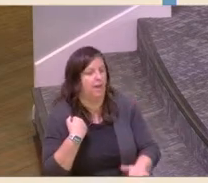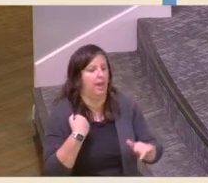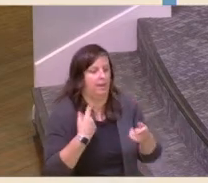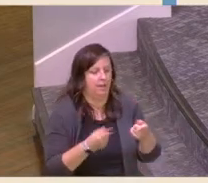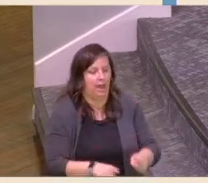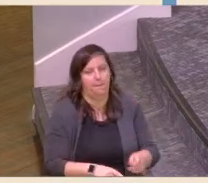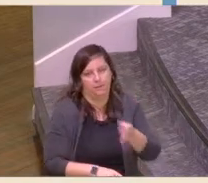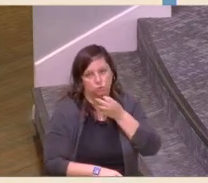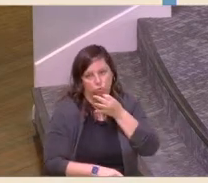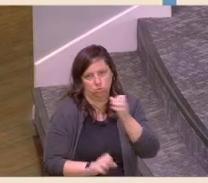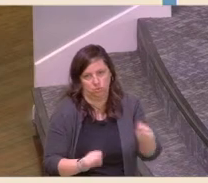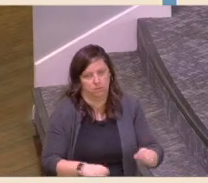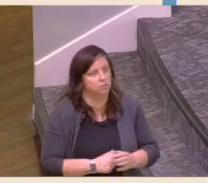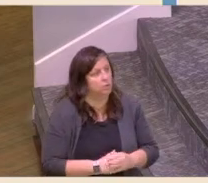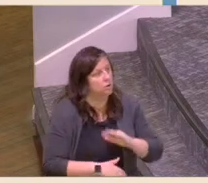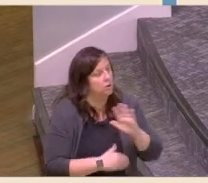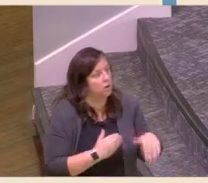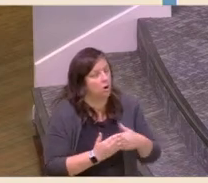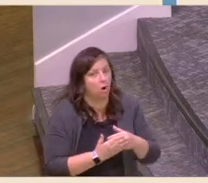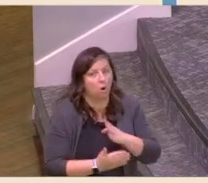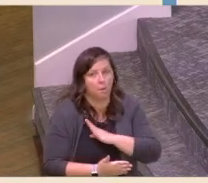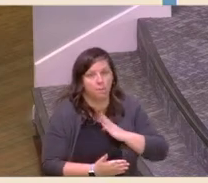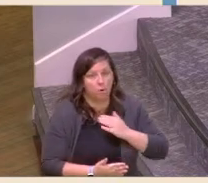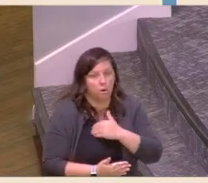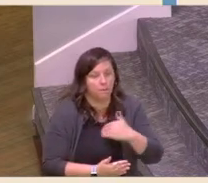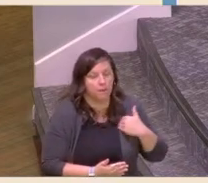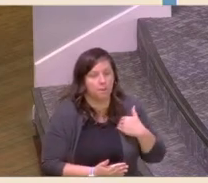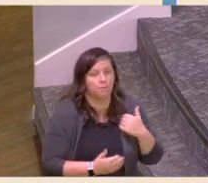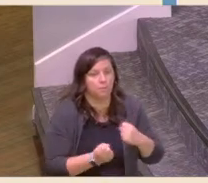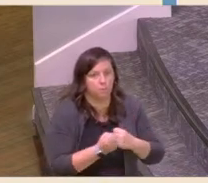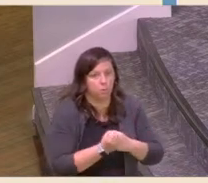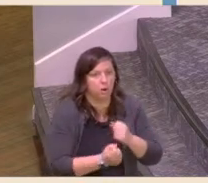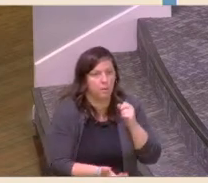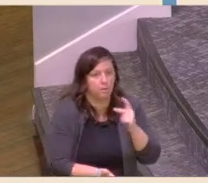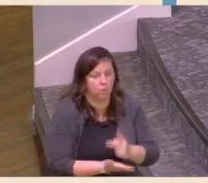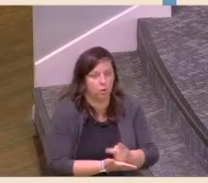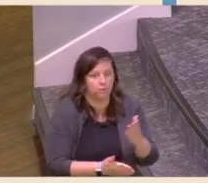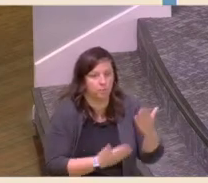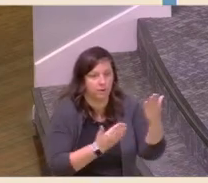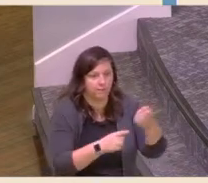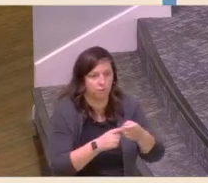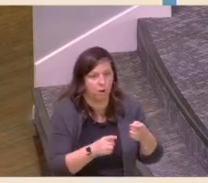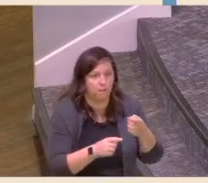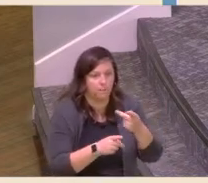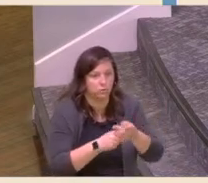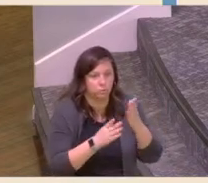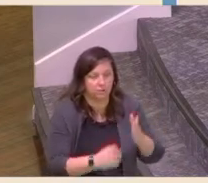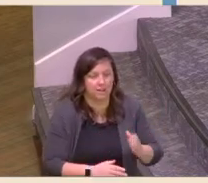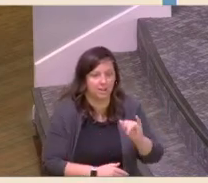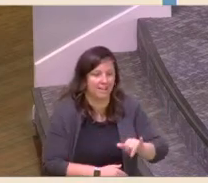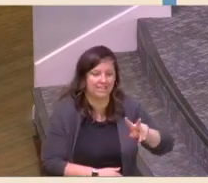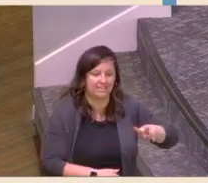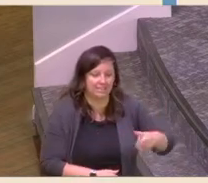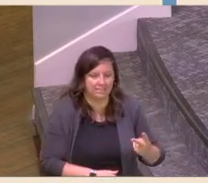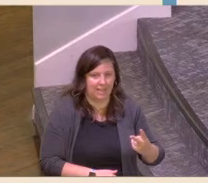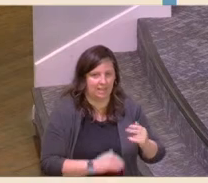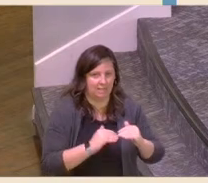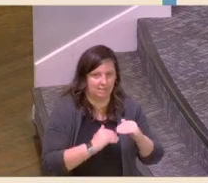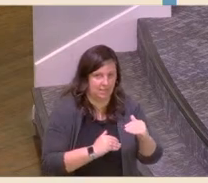All board members support and approve the recommendation for the superintendent was the second least prioritized